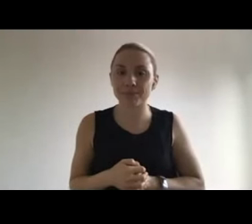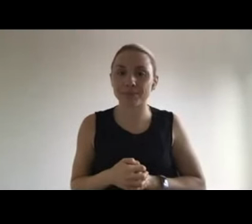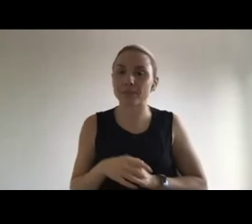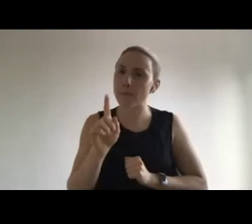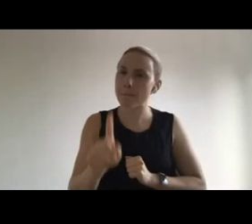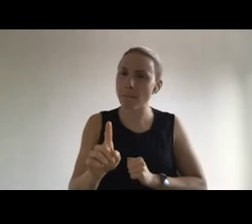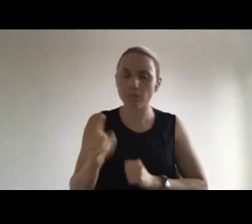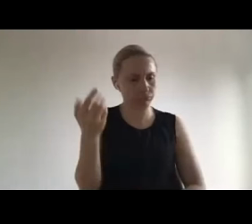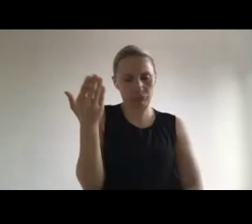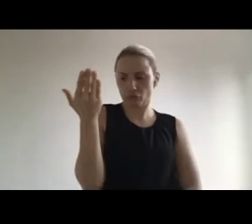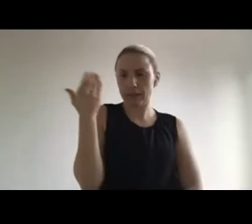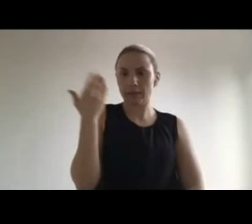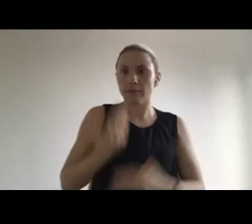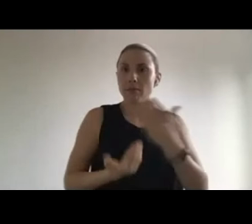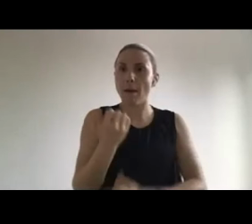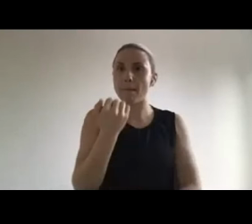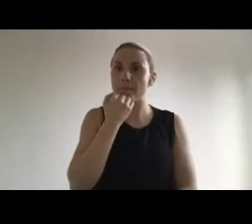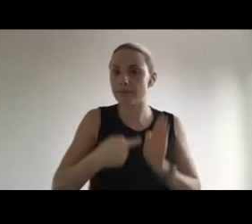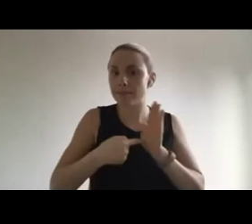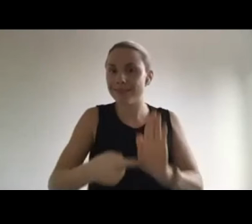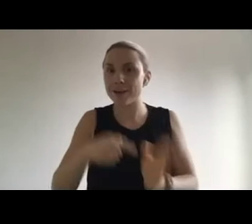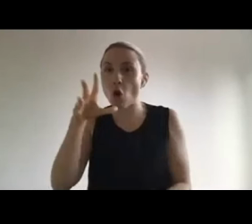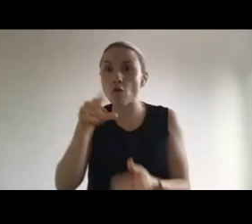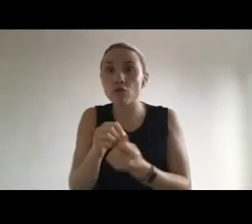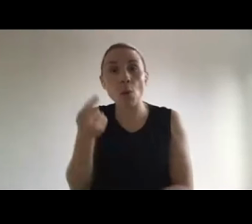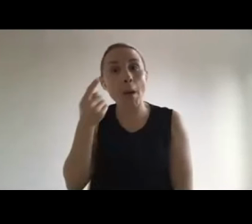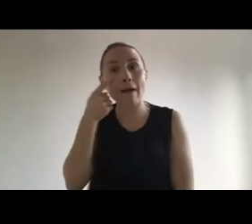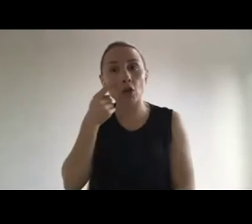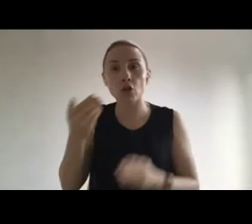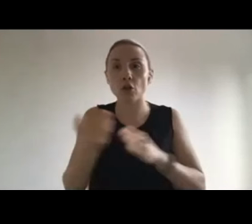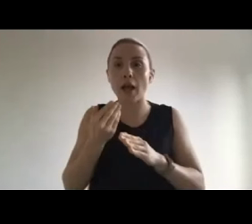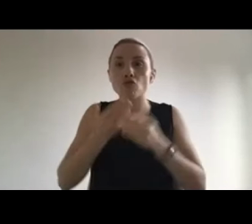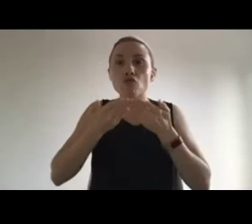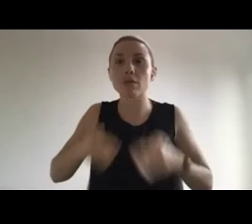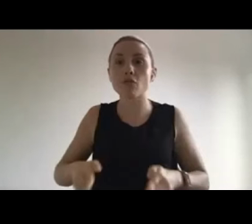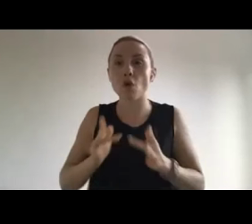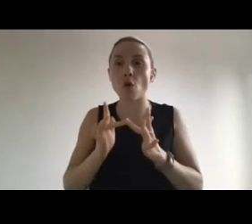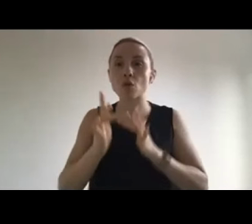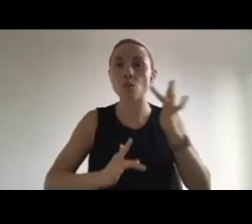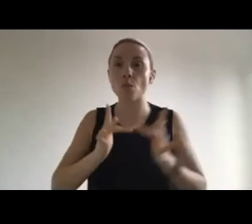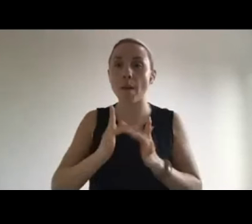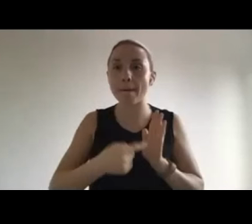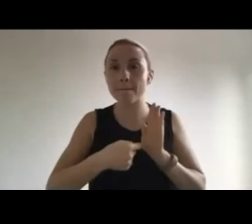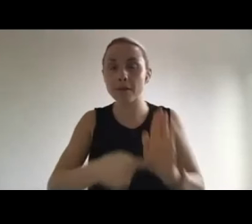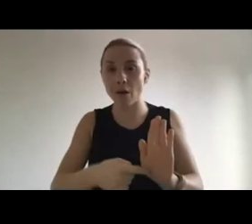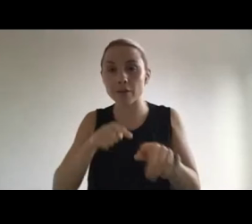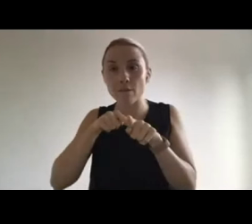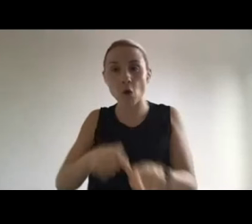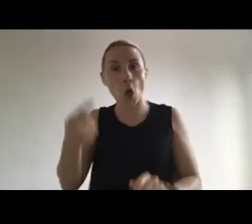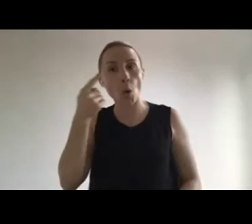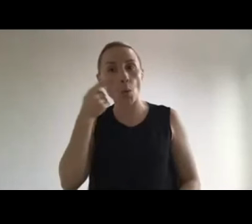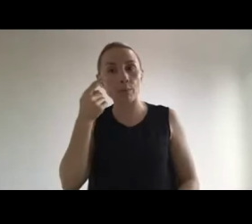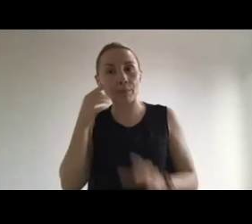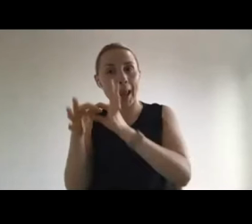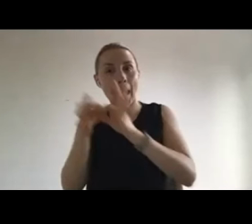overview, and you can find that overview on the website of Action on Hearing Loss by following this link. And